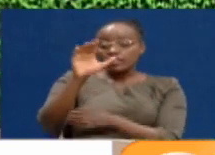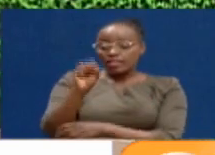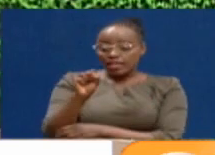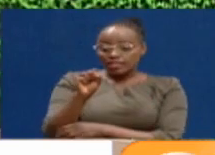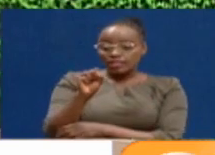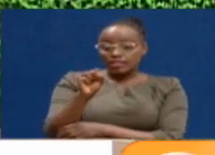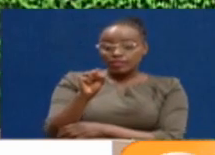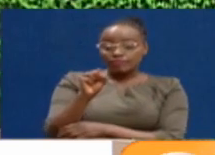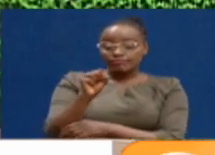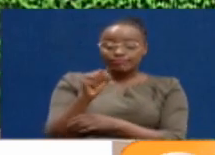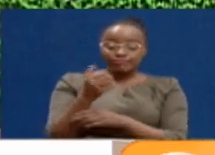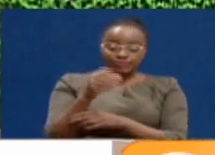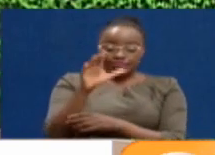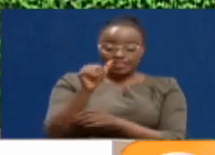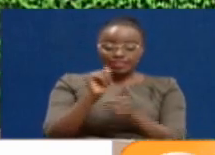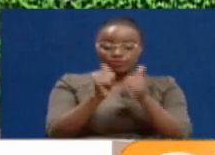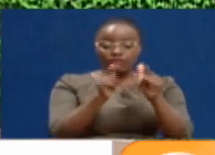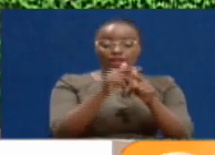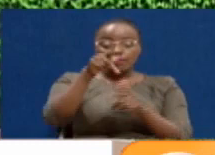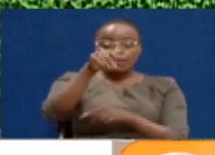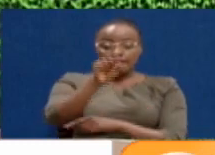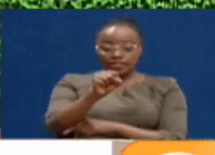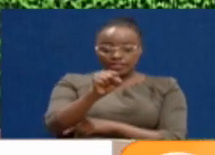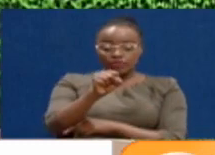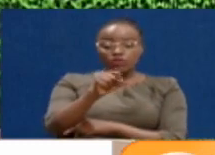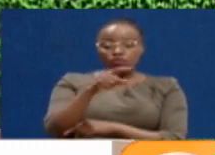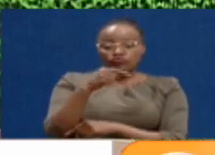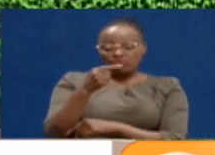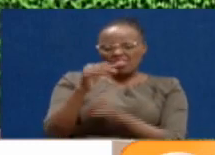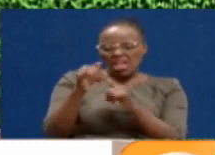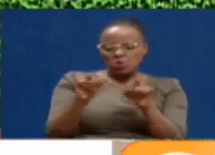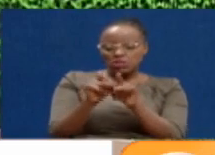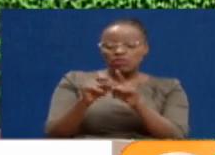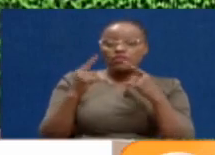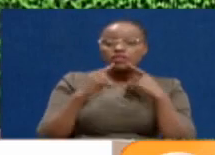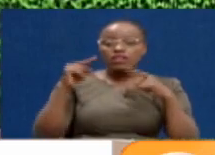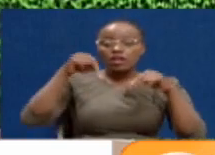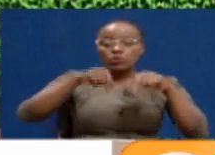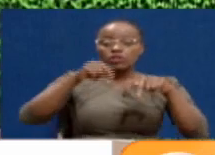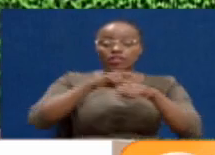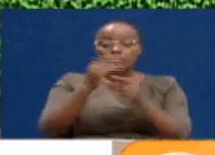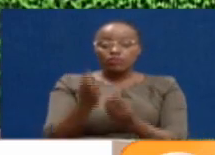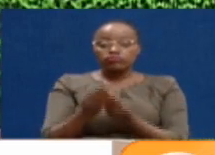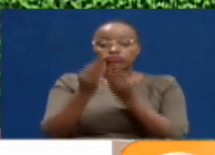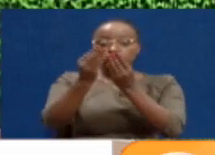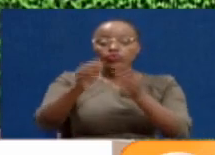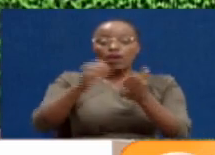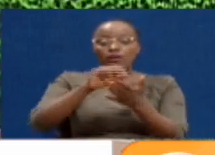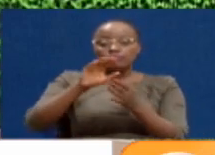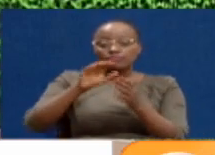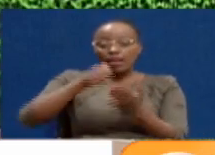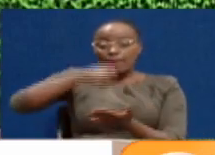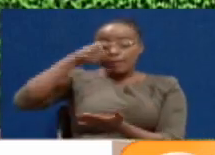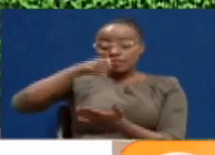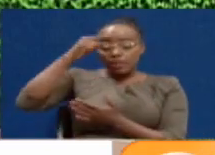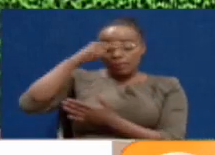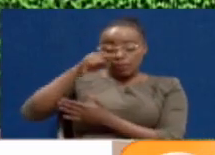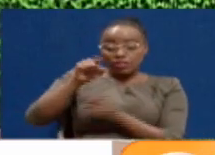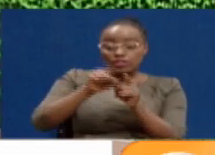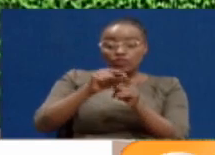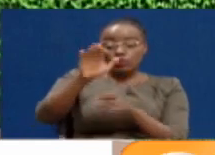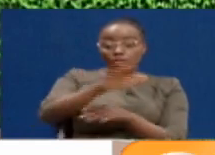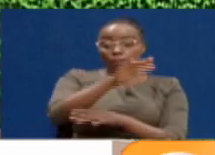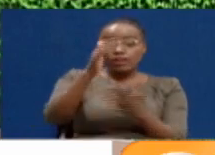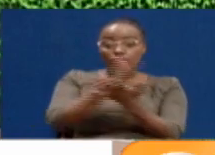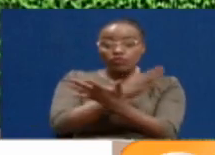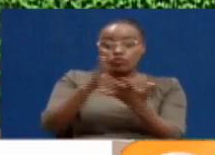Secretary Ambassador Amina Mohammed and Principal Secretary Joe Okudo made the declaration today as they presented their budget policy statement to the